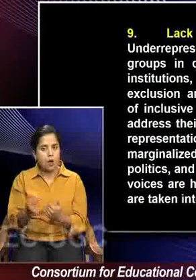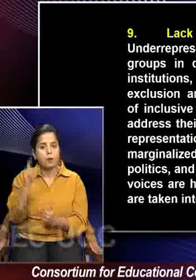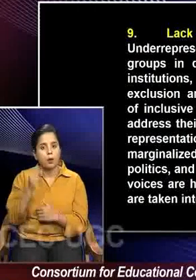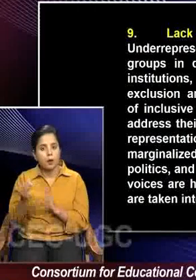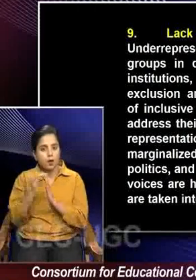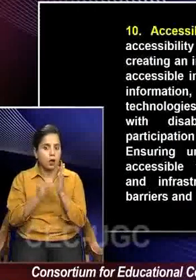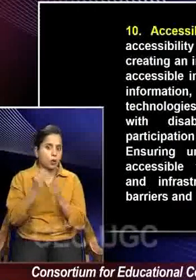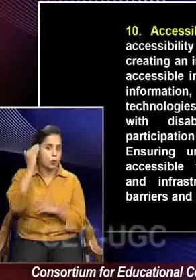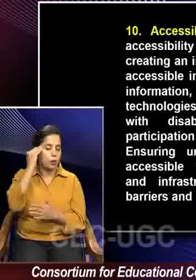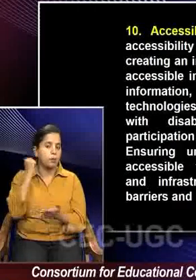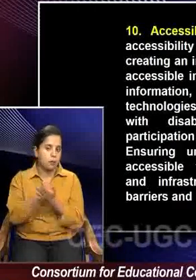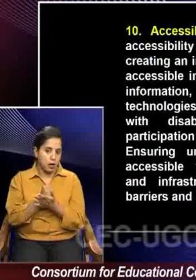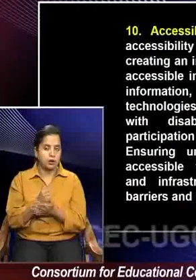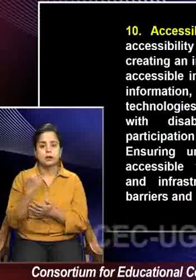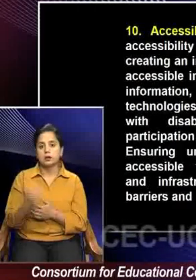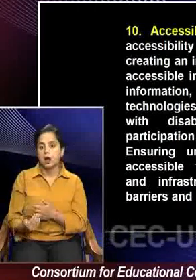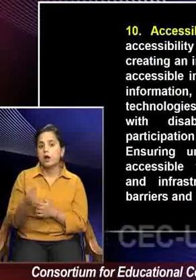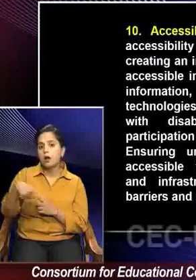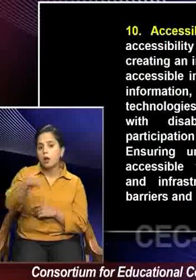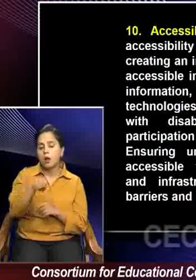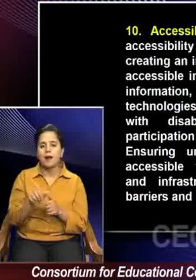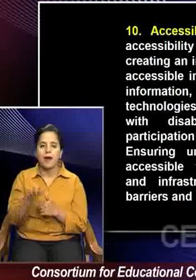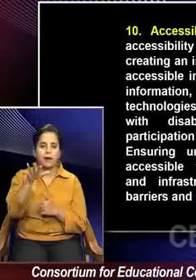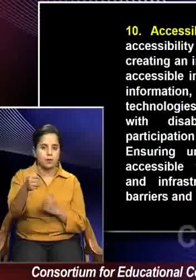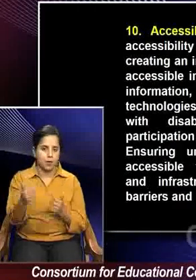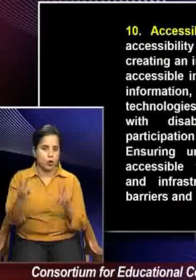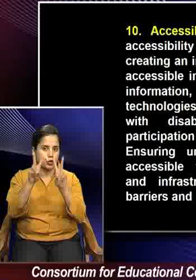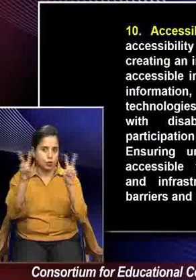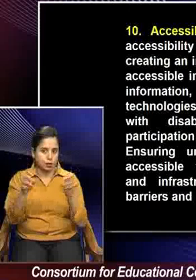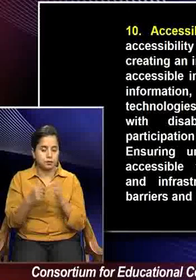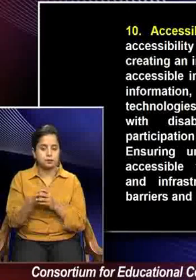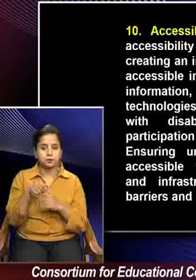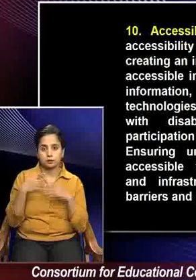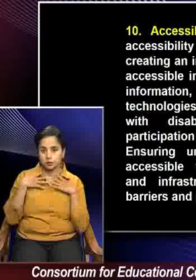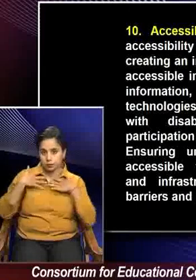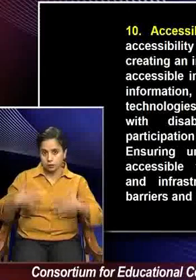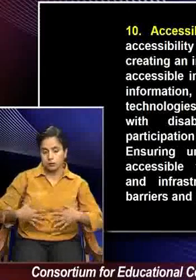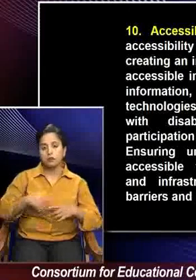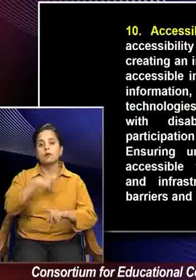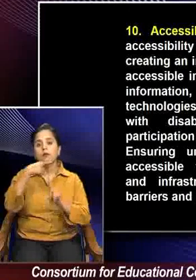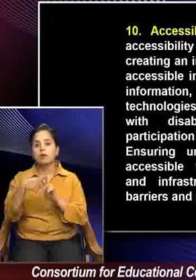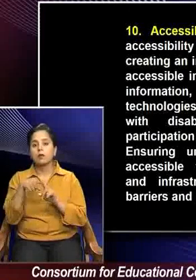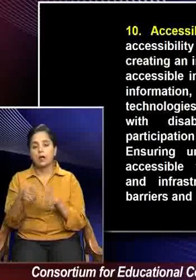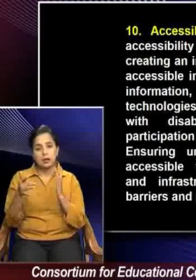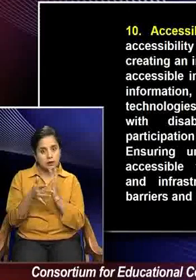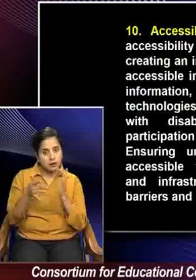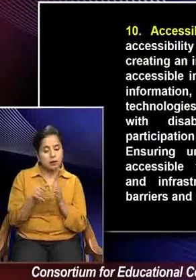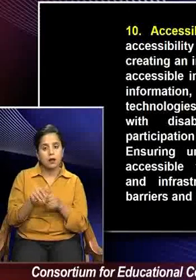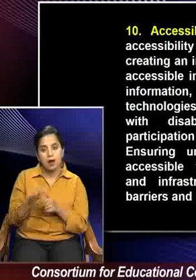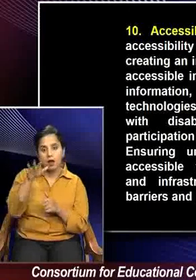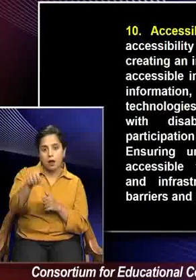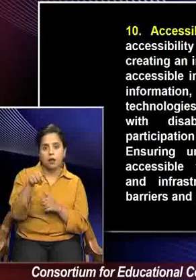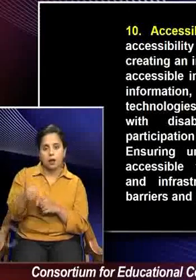account. Next is your accessibility. The physical and digital accessibility is